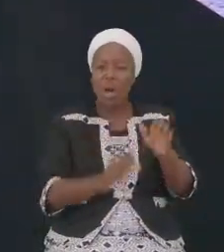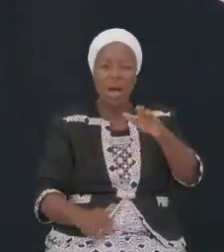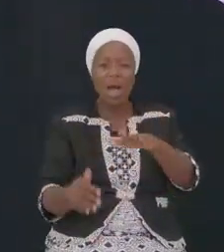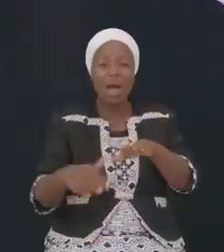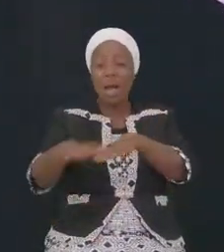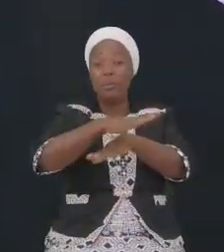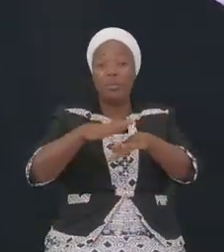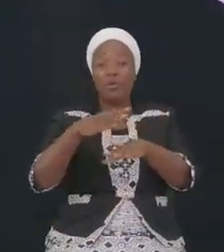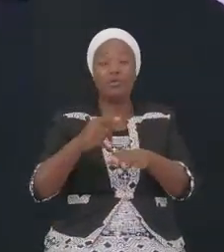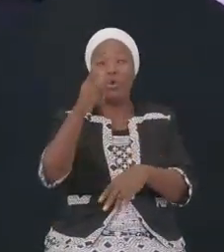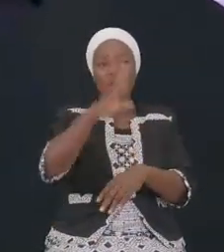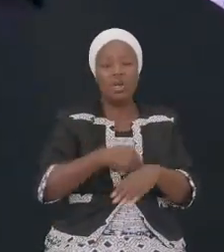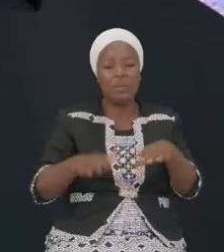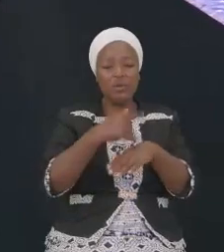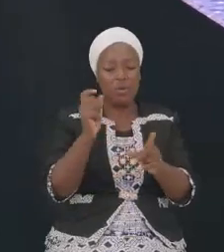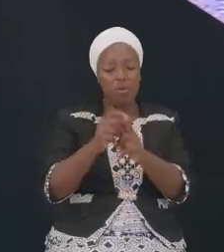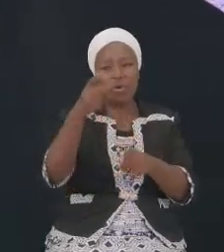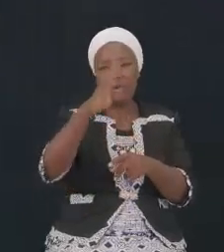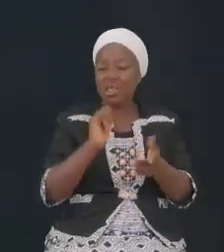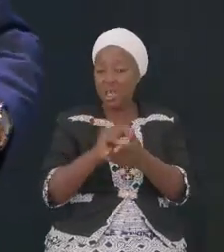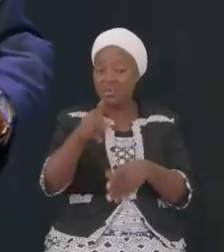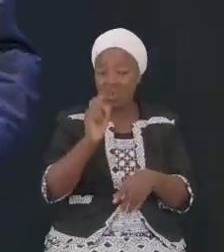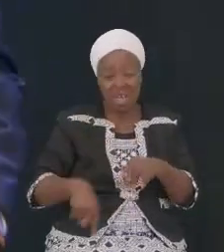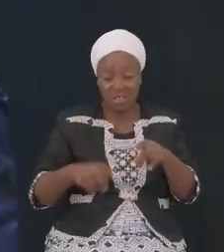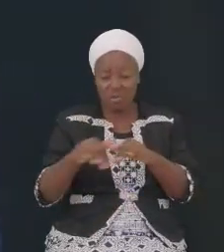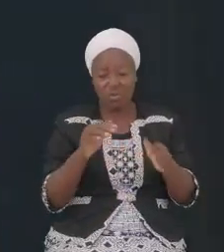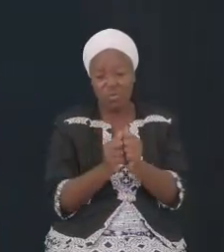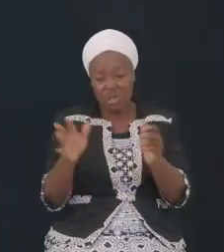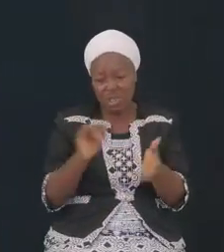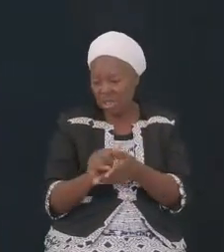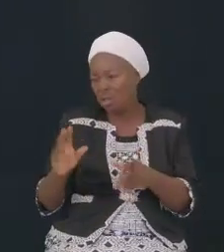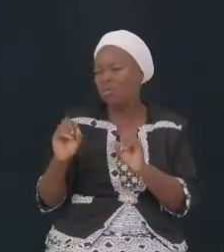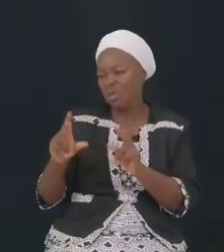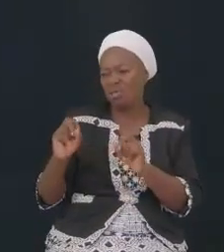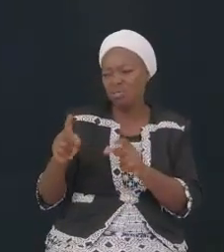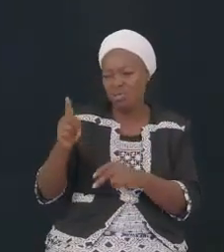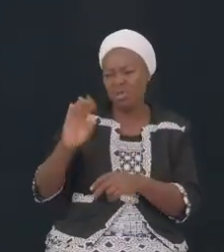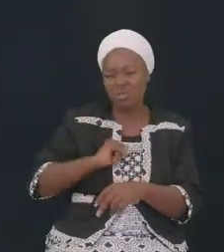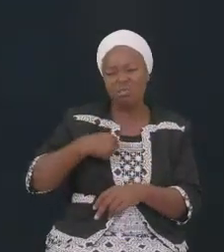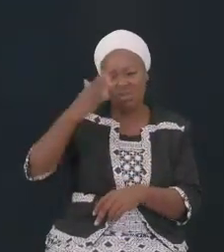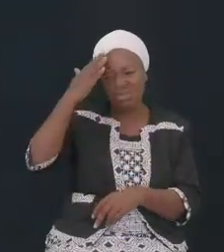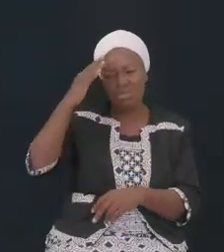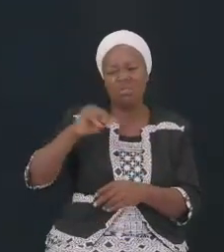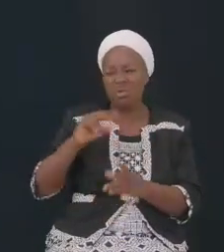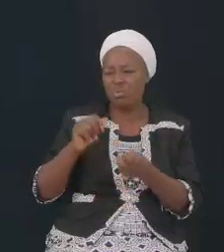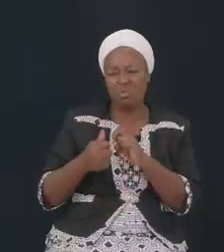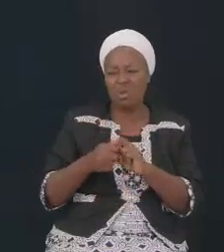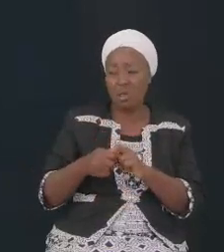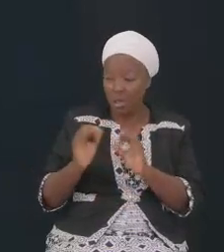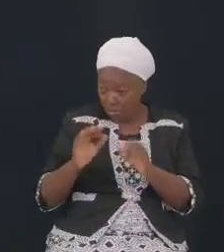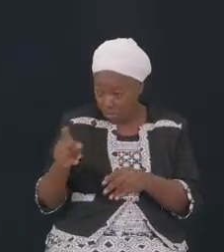God, and you cannot deal without that, you say, God, I'll have that. If you are going